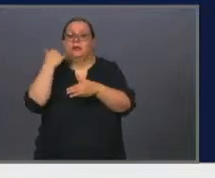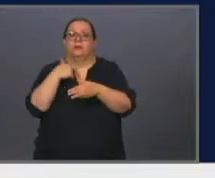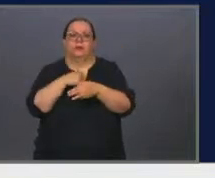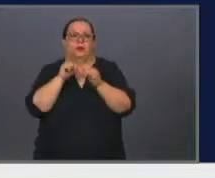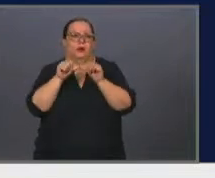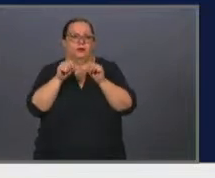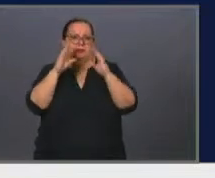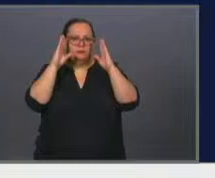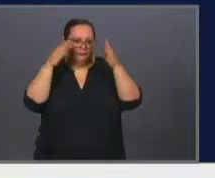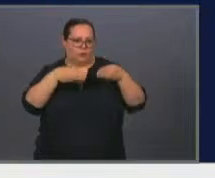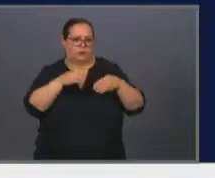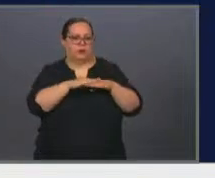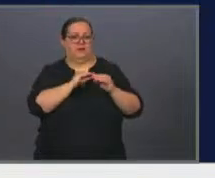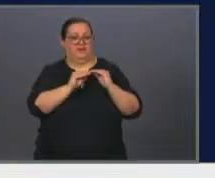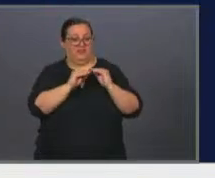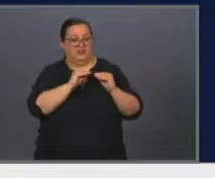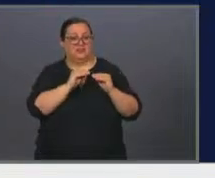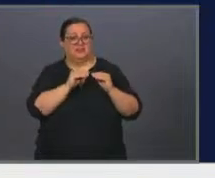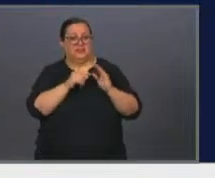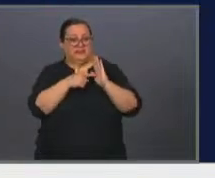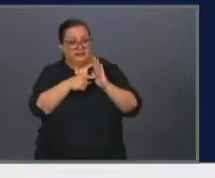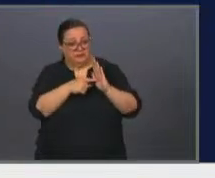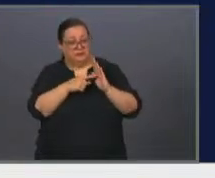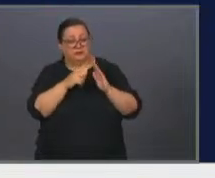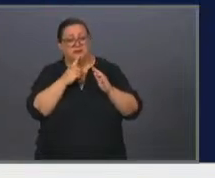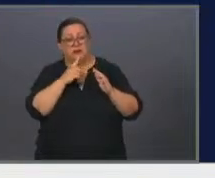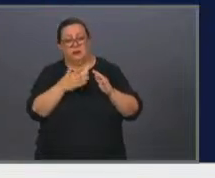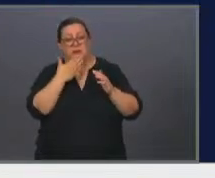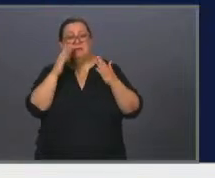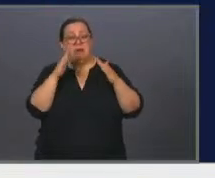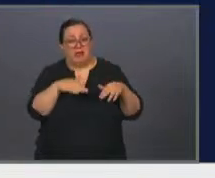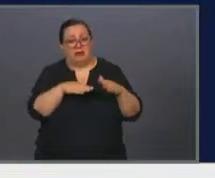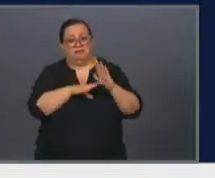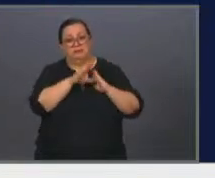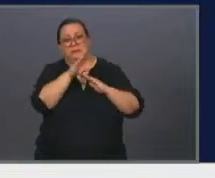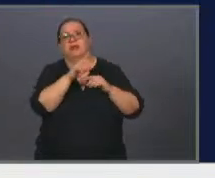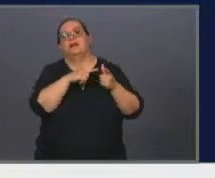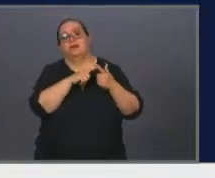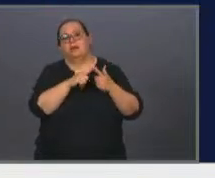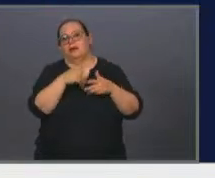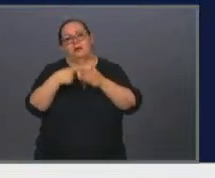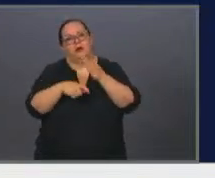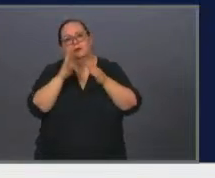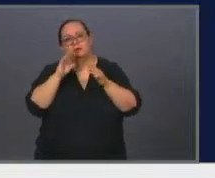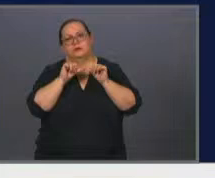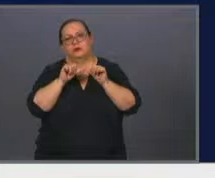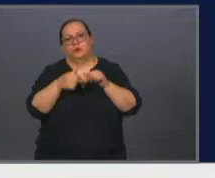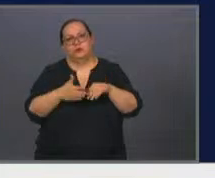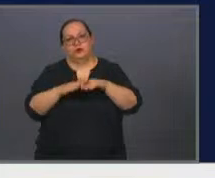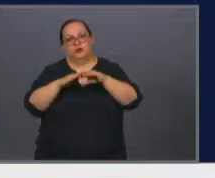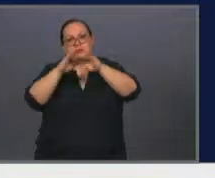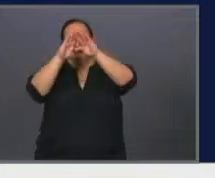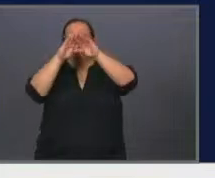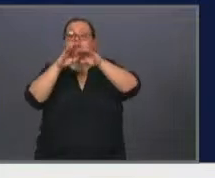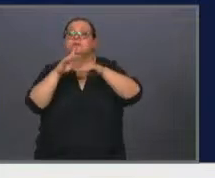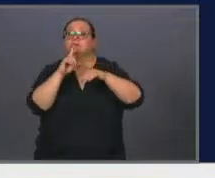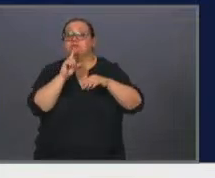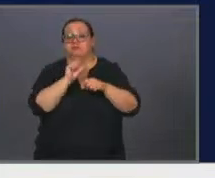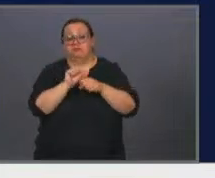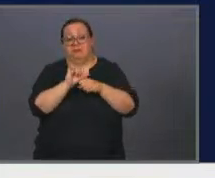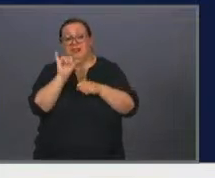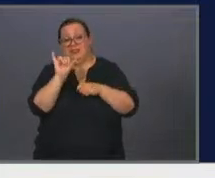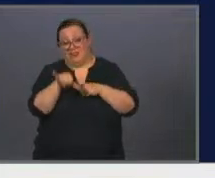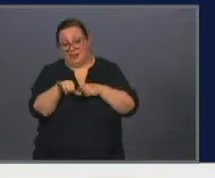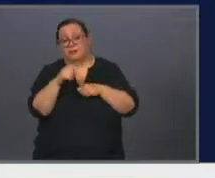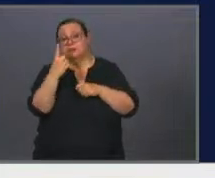fixing the symptoms, or we get so bad that we're not, then we're going to continue to see our costs increase and increase. So that's a fix